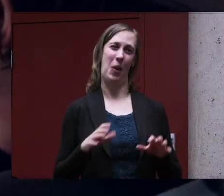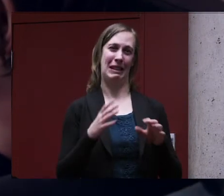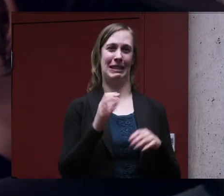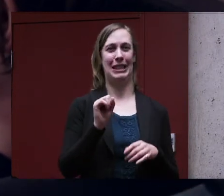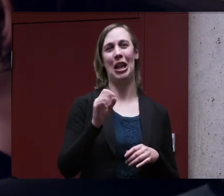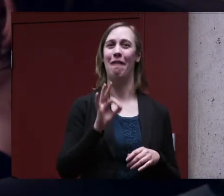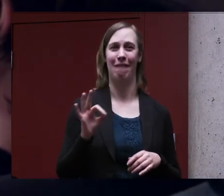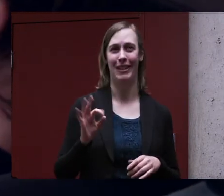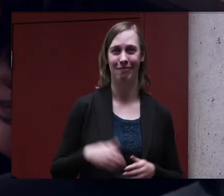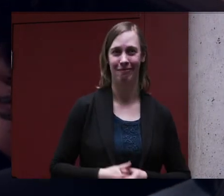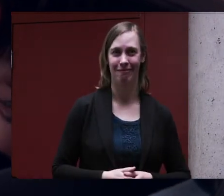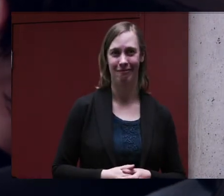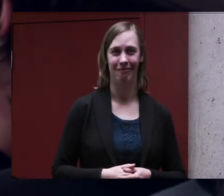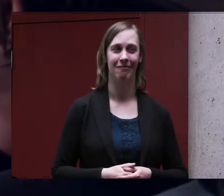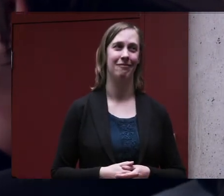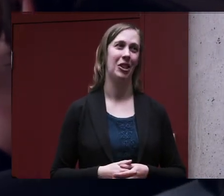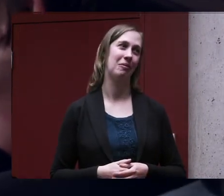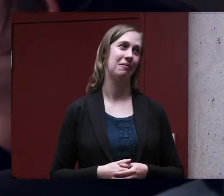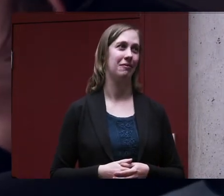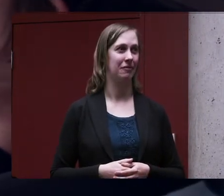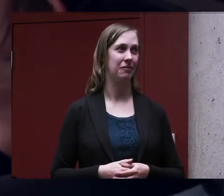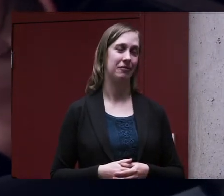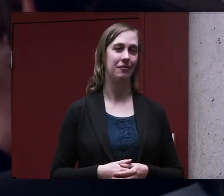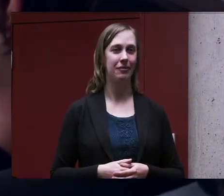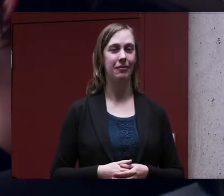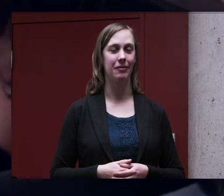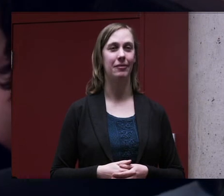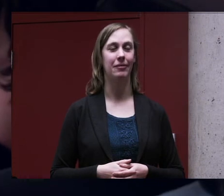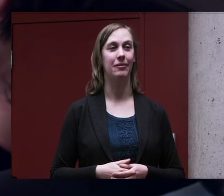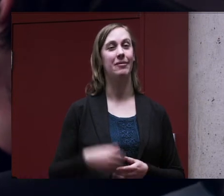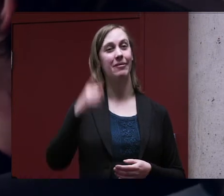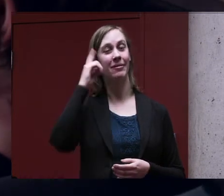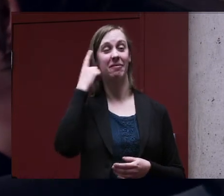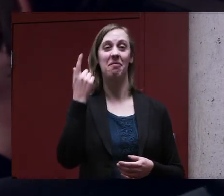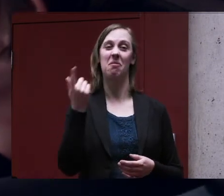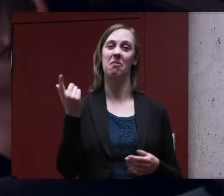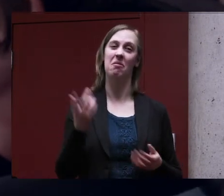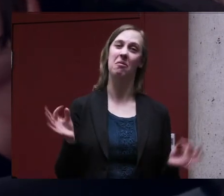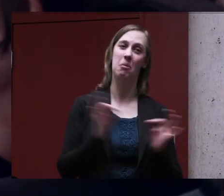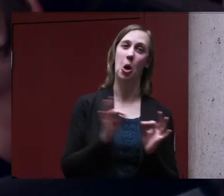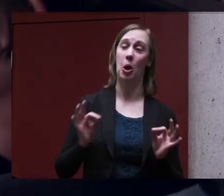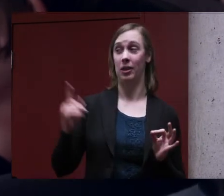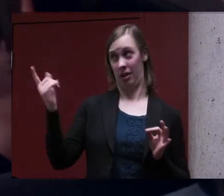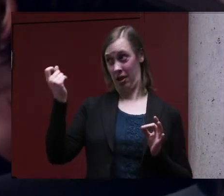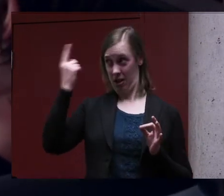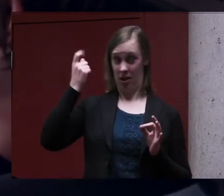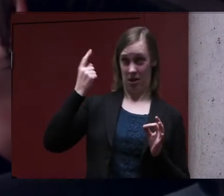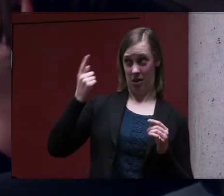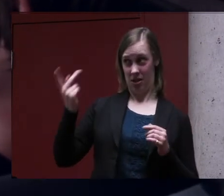So, I think it's just a matter of understanding and creating barriers,